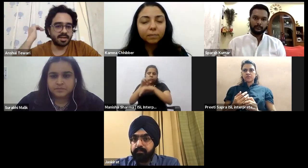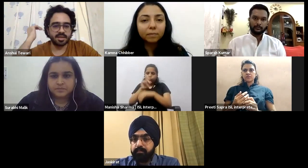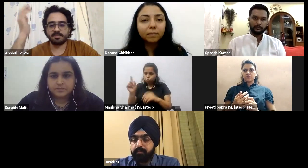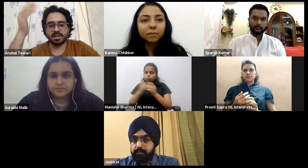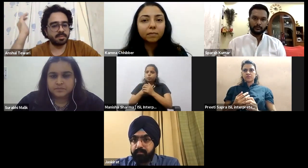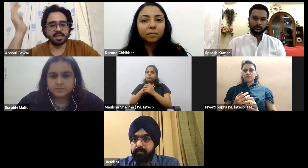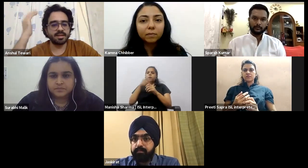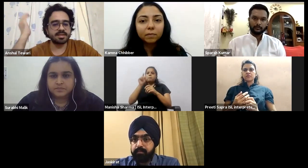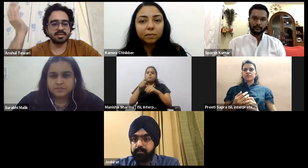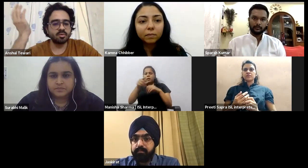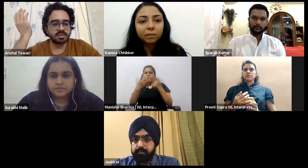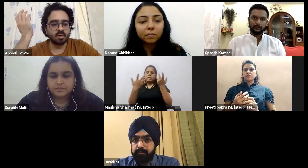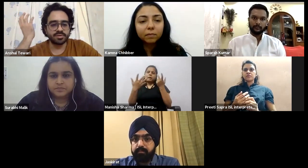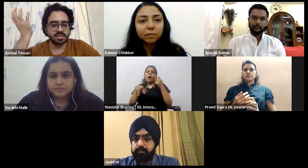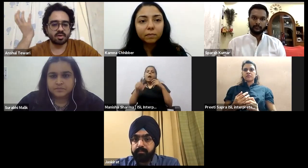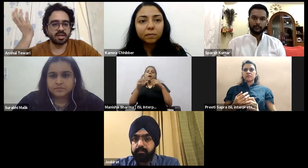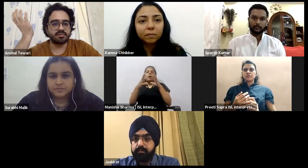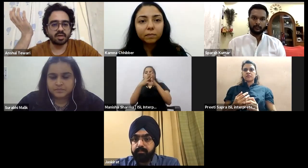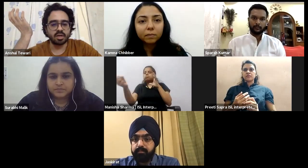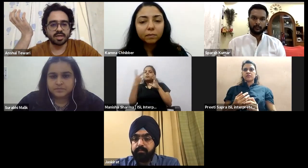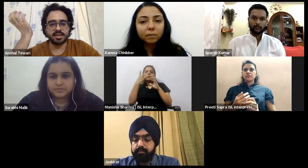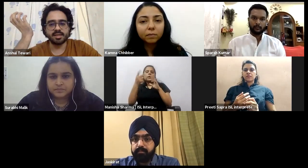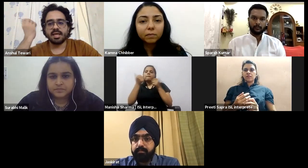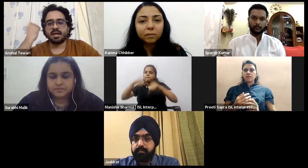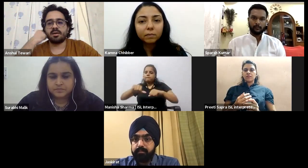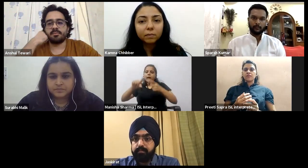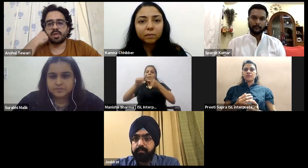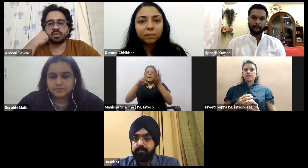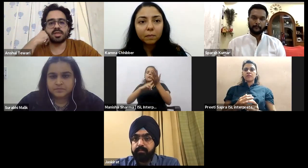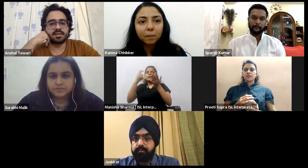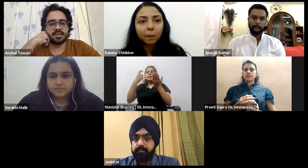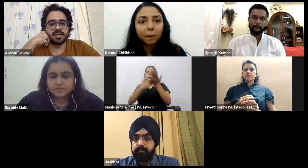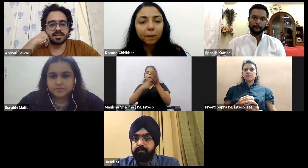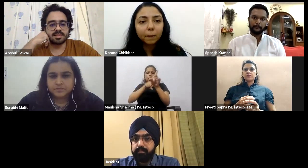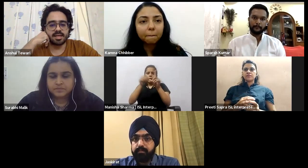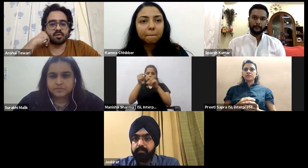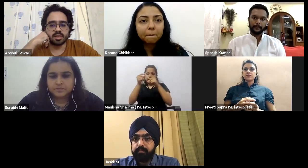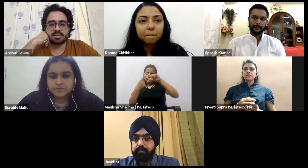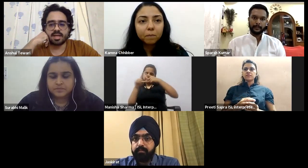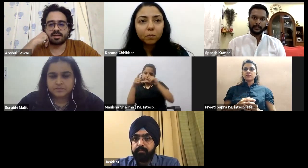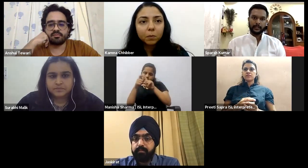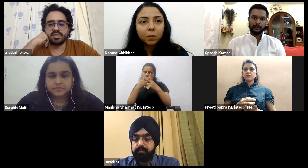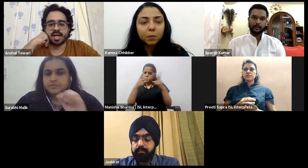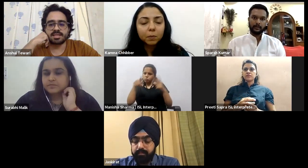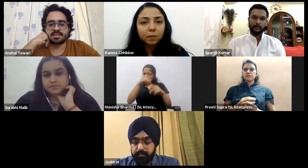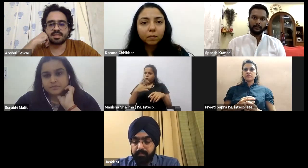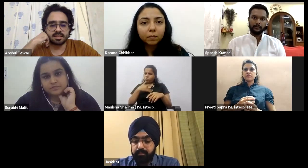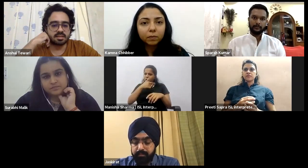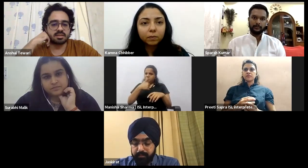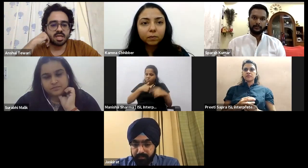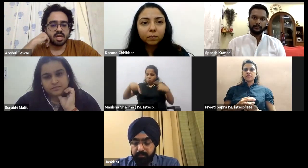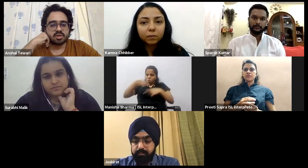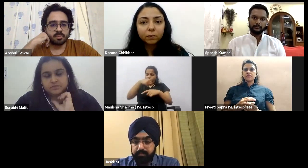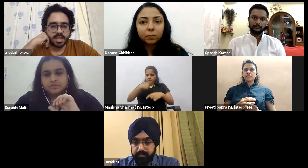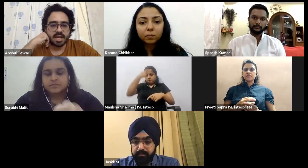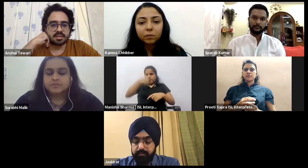decrypt it and blah, blah, blah. Like, there's just too much conversation on that front already. Do you think that there is any onus that we as